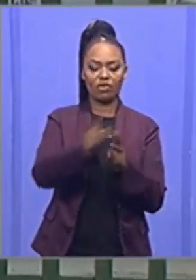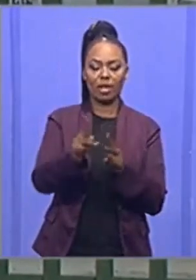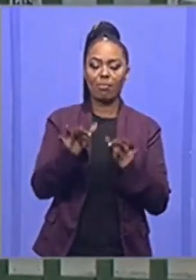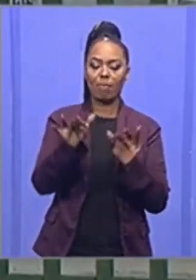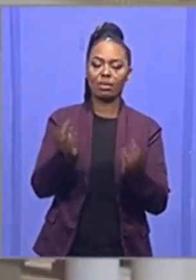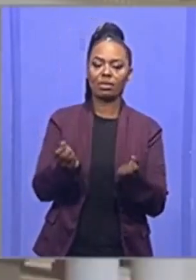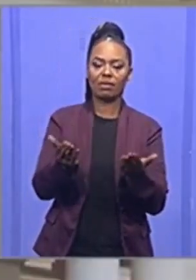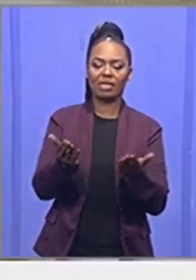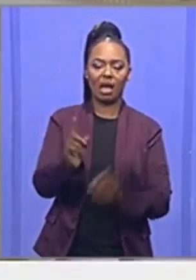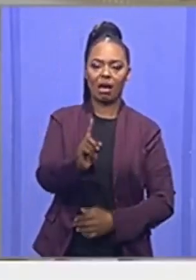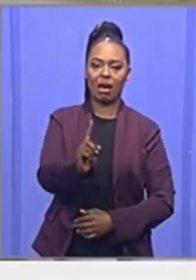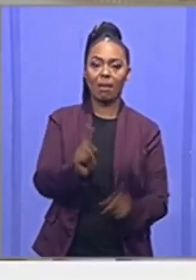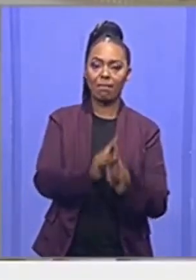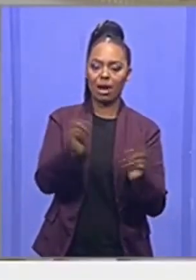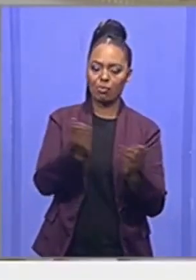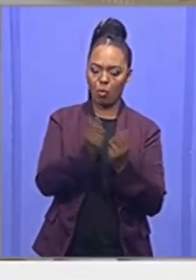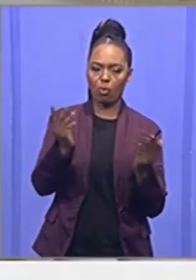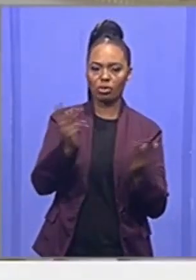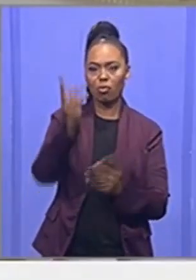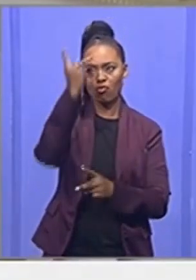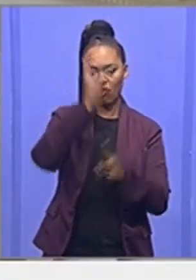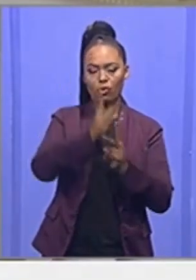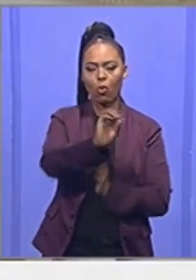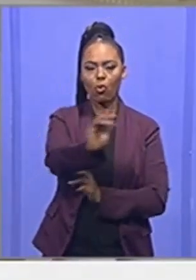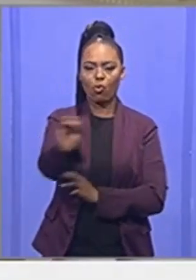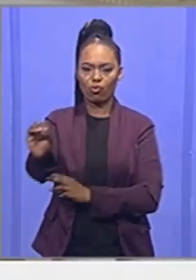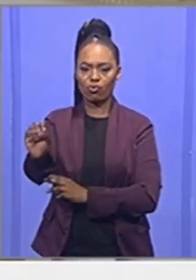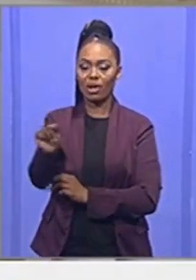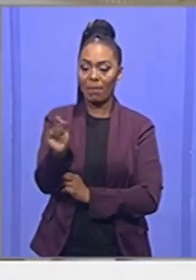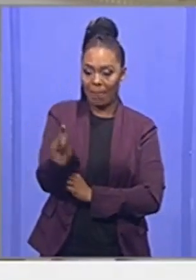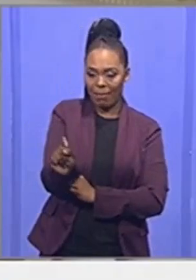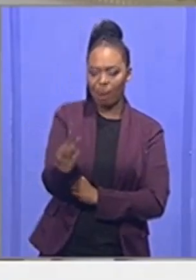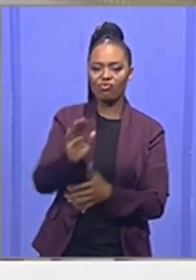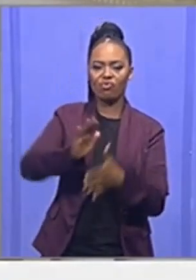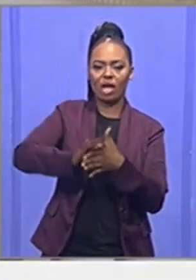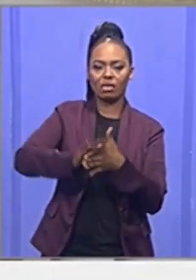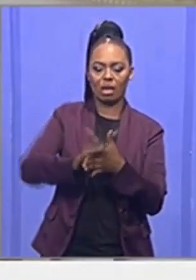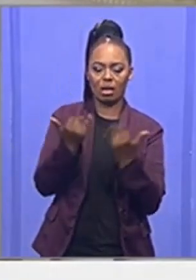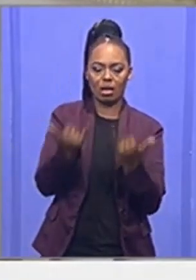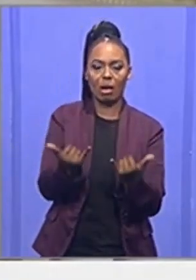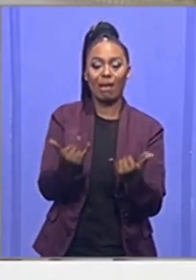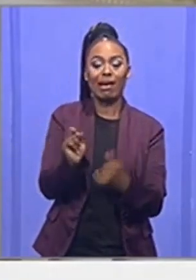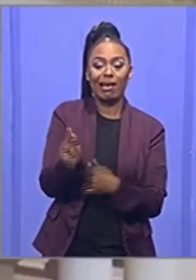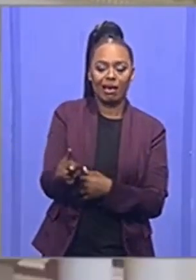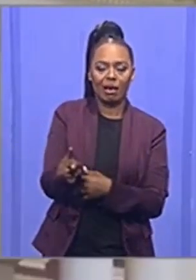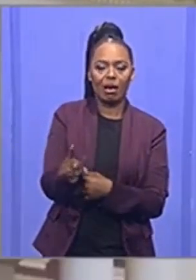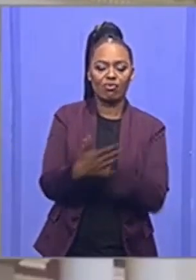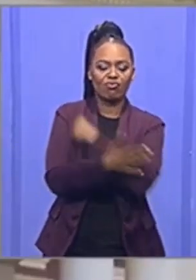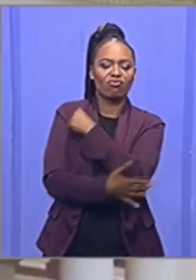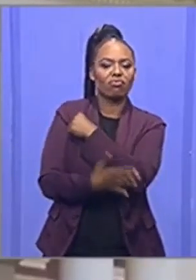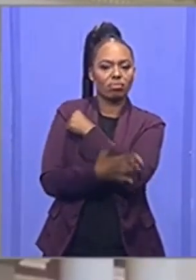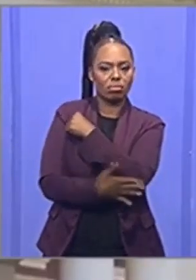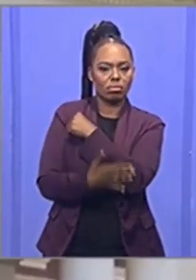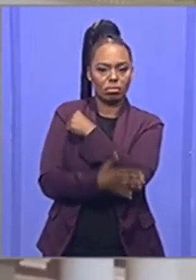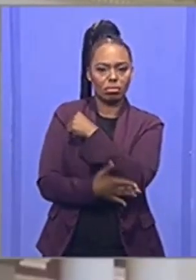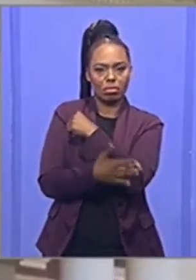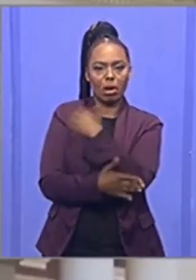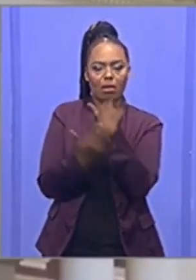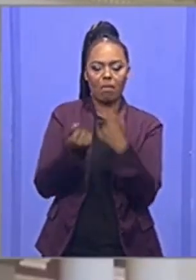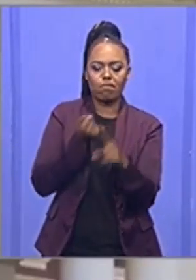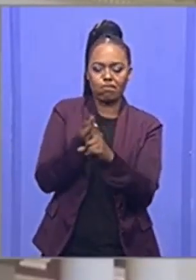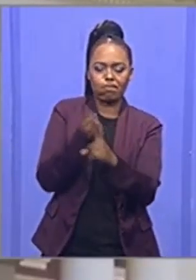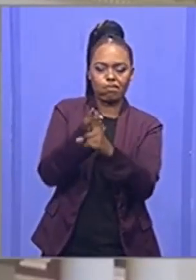are pockets of professionalism. And it is for that reason that the country has been pushing